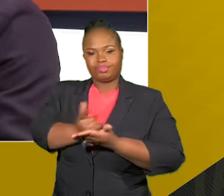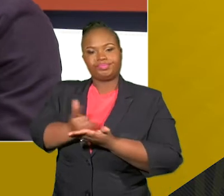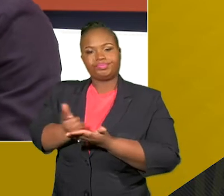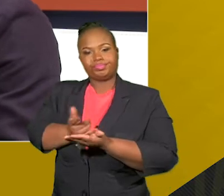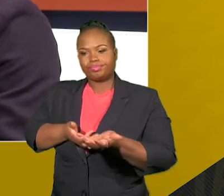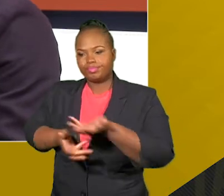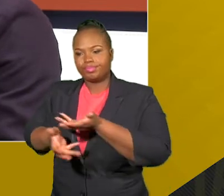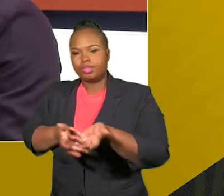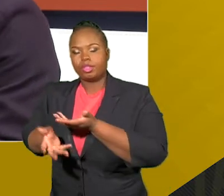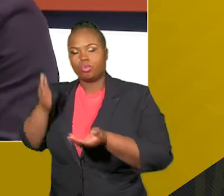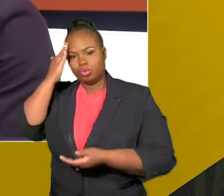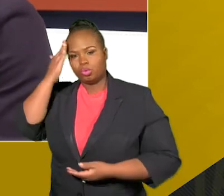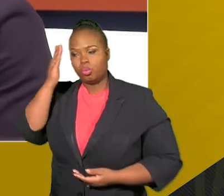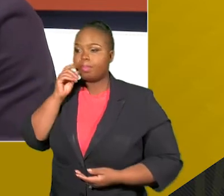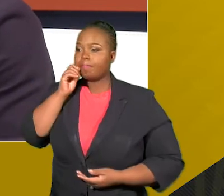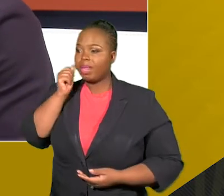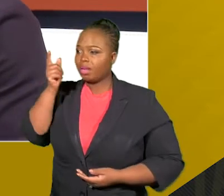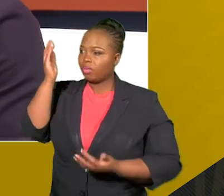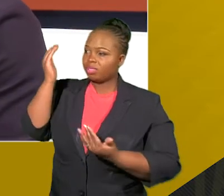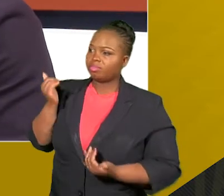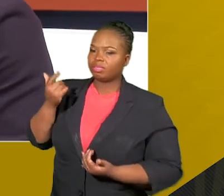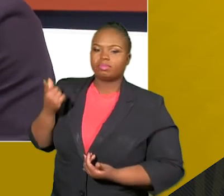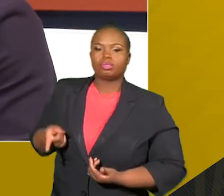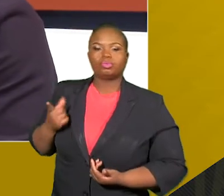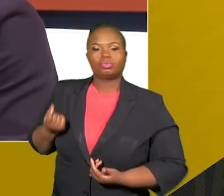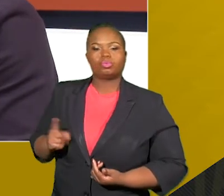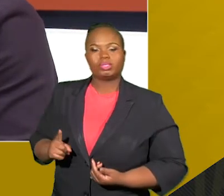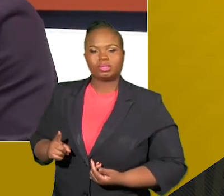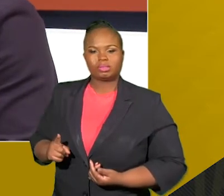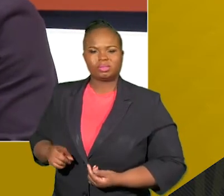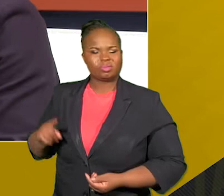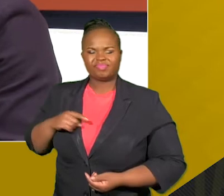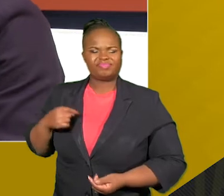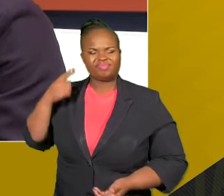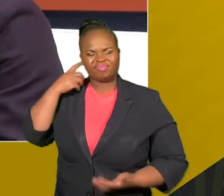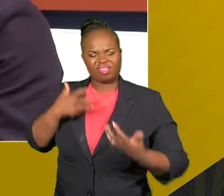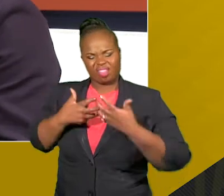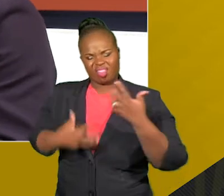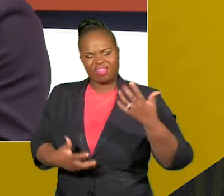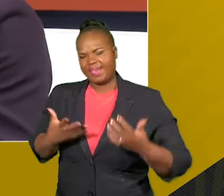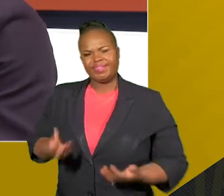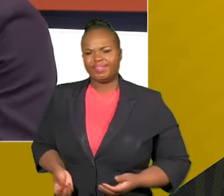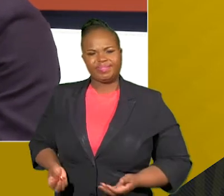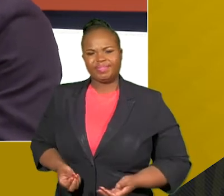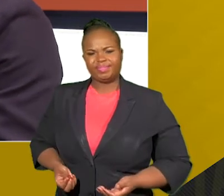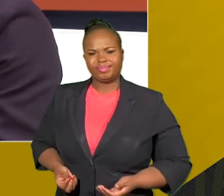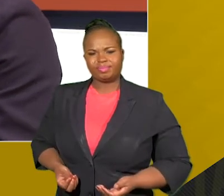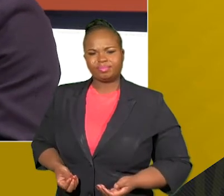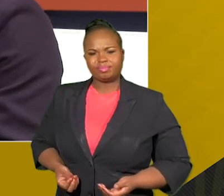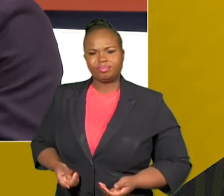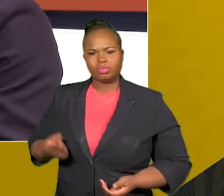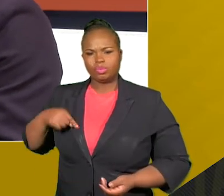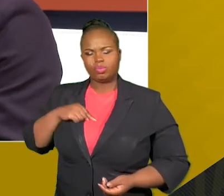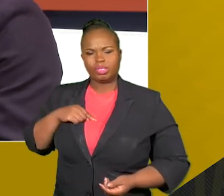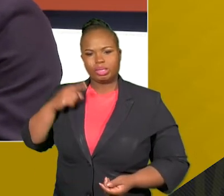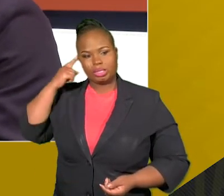find out uguti what is the man that we are actually looking for, you know, currently. Because I think sometimes we have this voice for